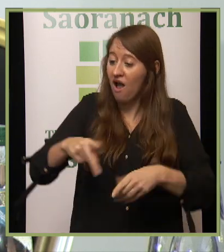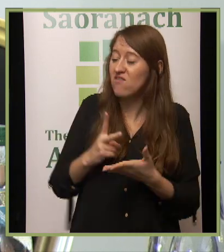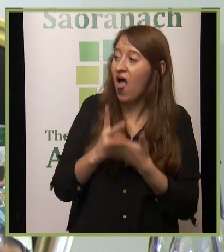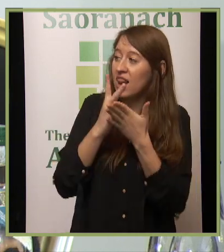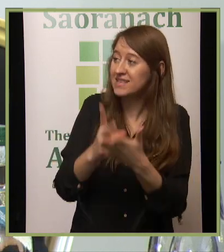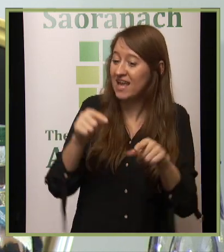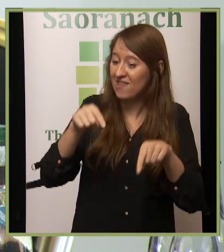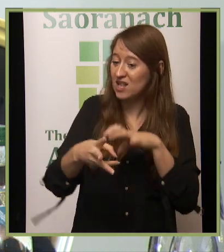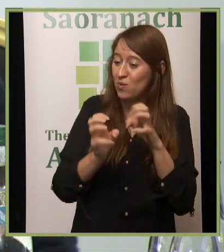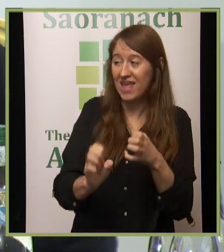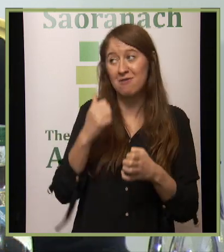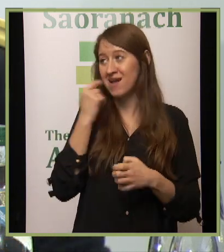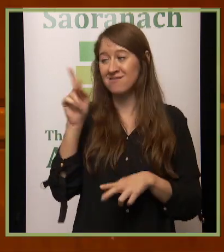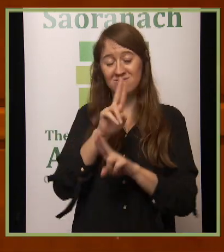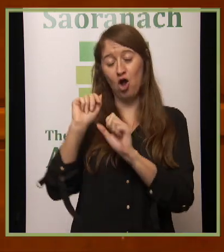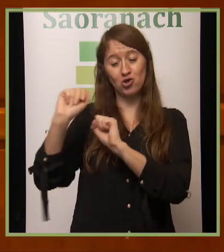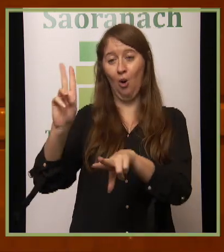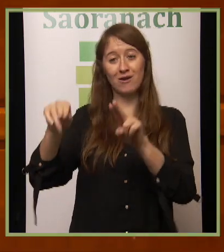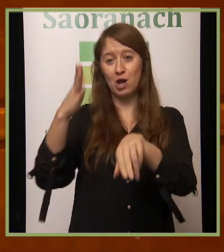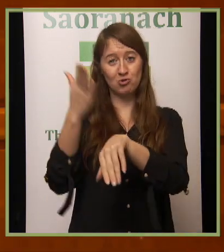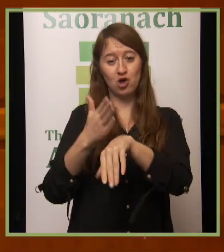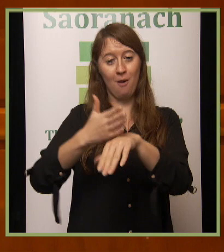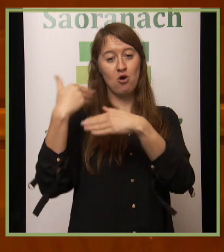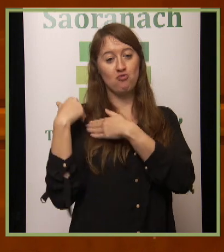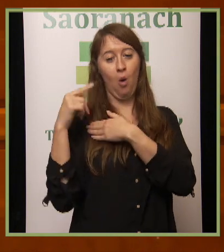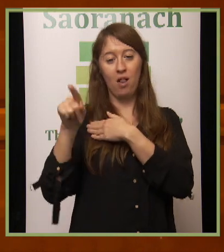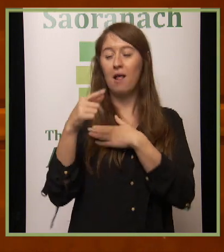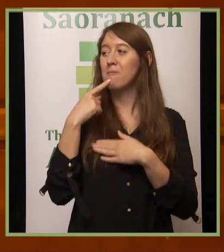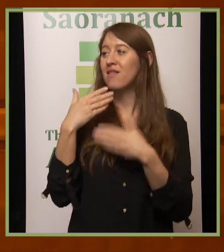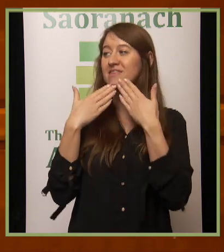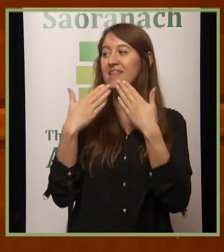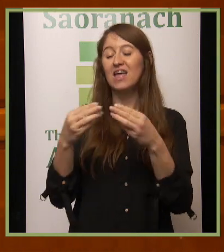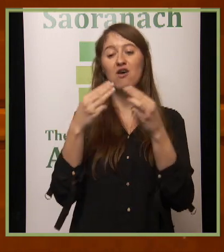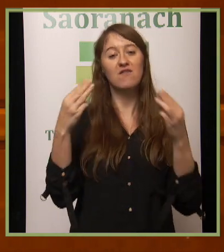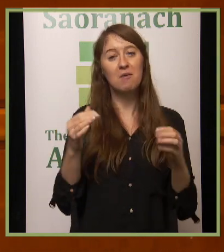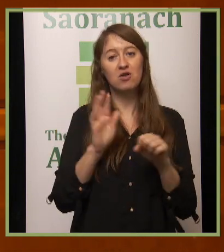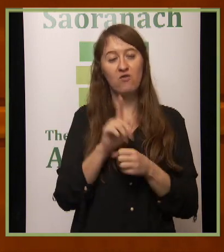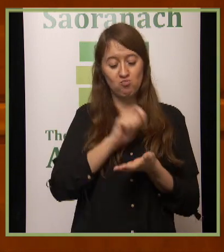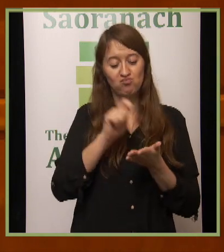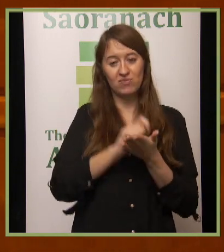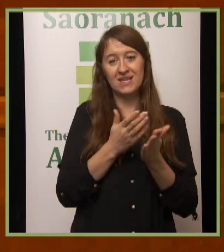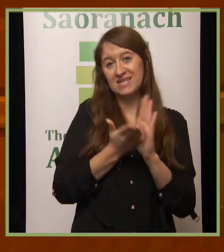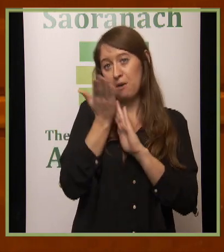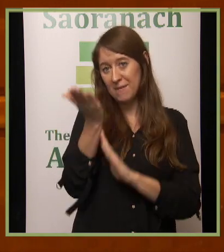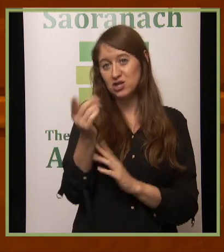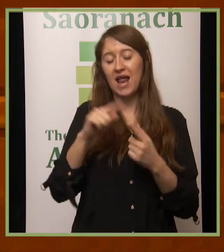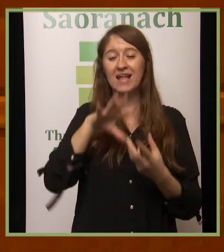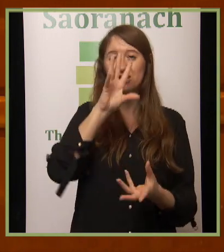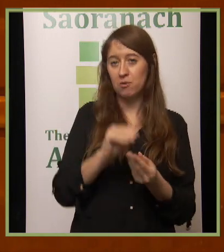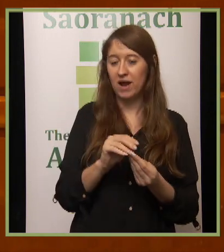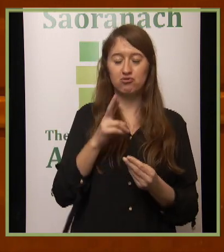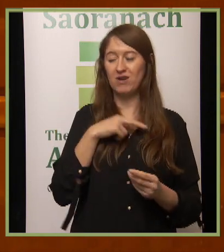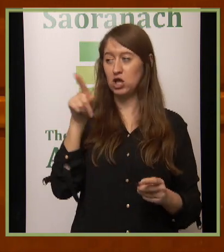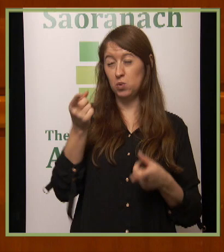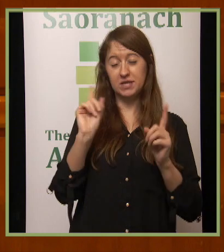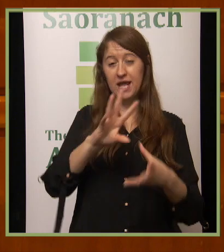because it's not in your new job spec, and for all of your work with regards to the submissions and summarising them in a sentence or two. That was no